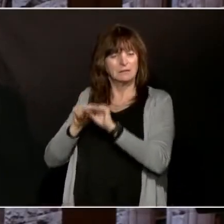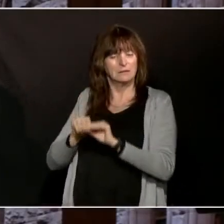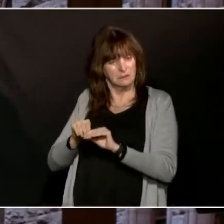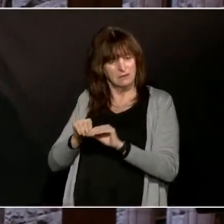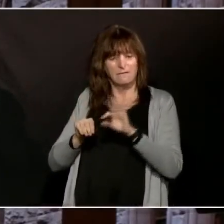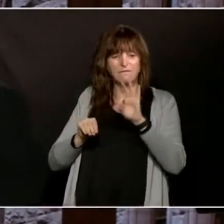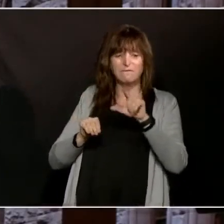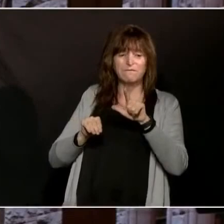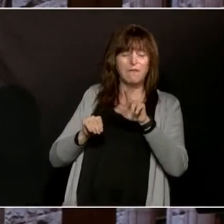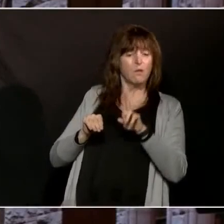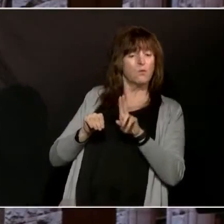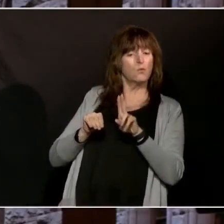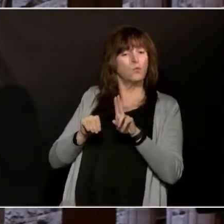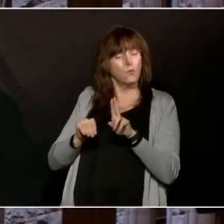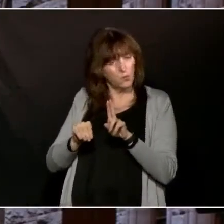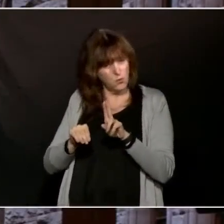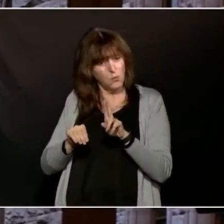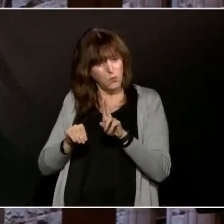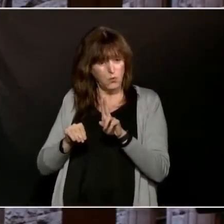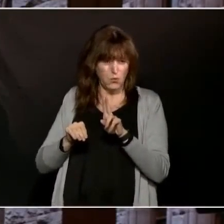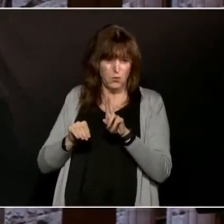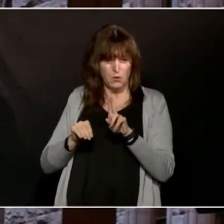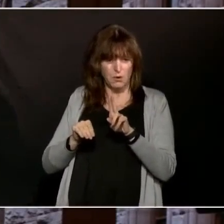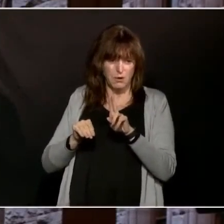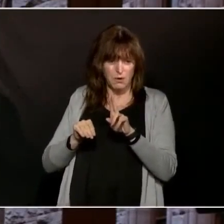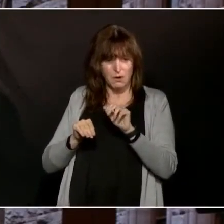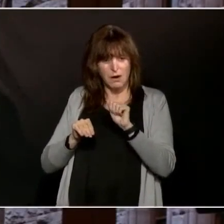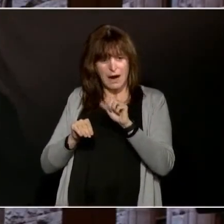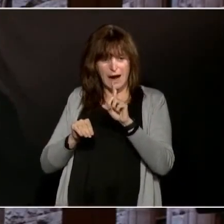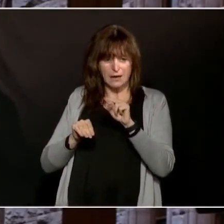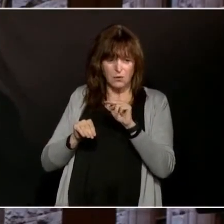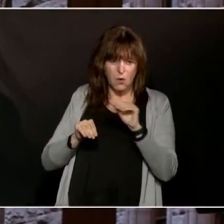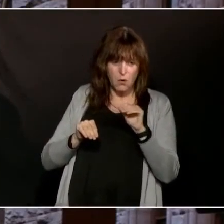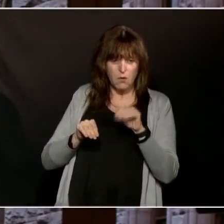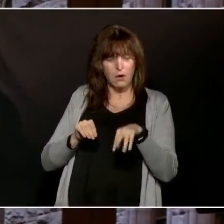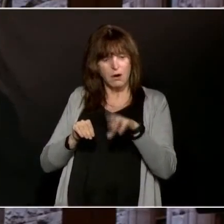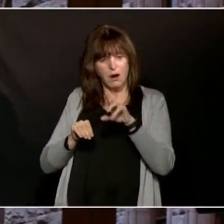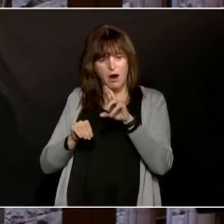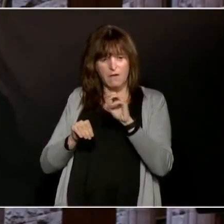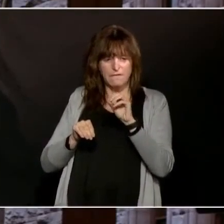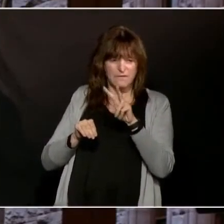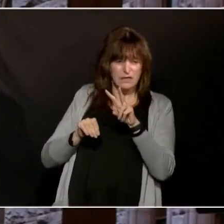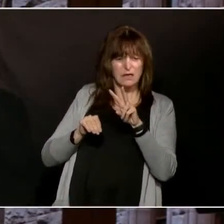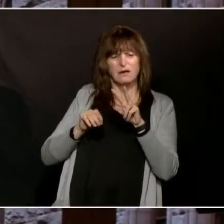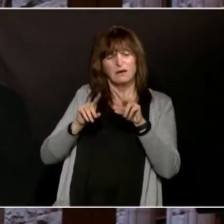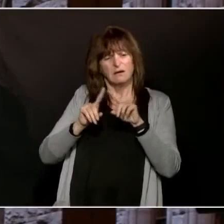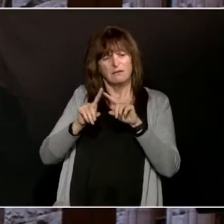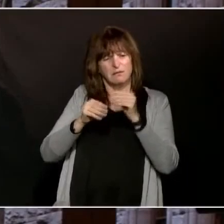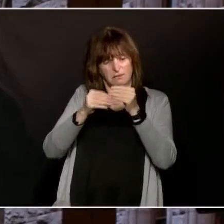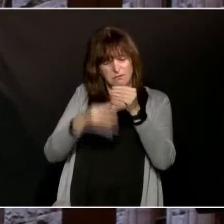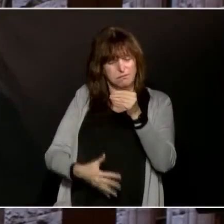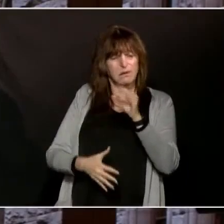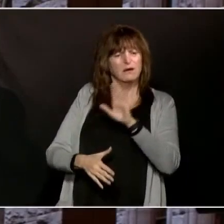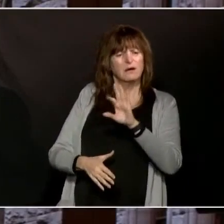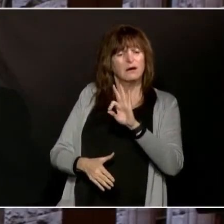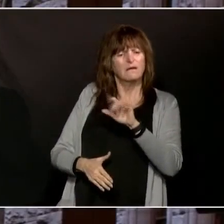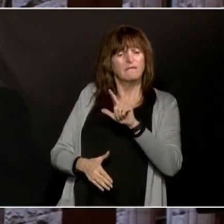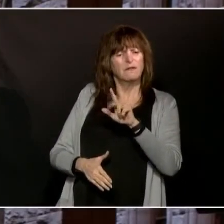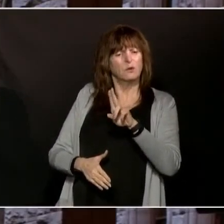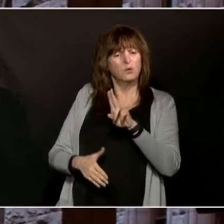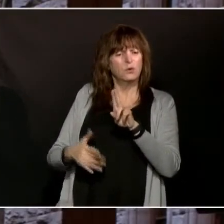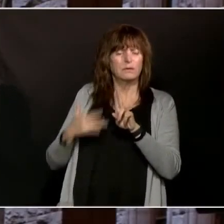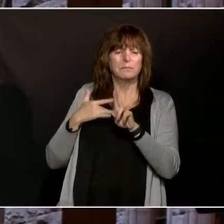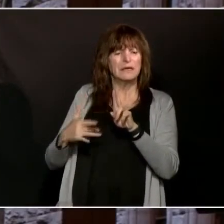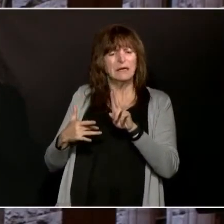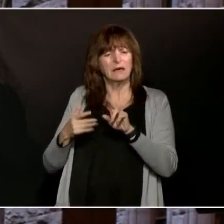like the fancy names, adeno, rhino, RSV, I won't go into all the details. Usually this time of the year we have large number of